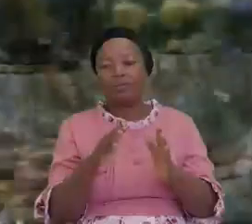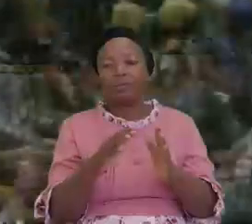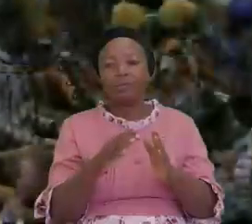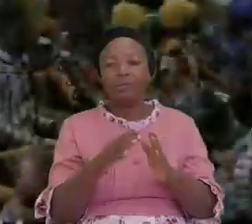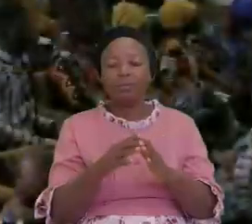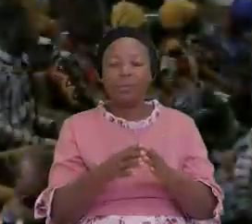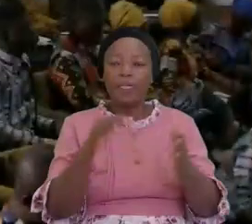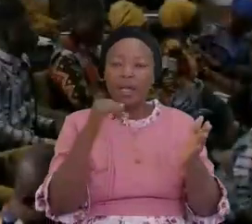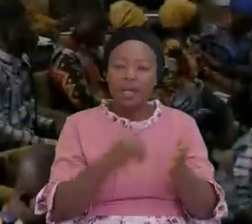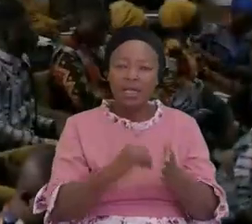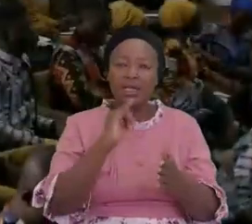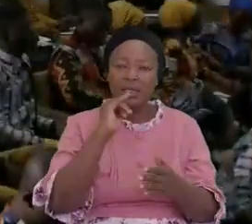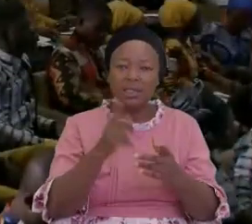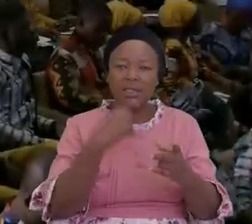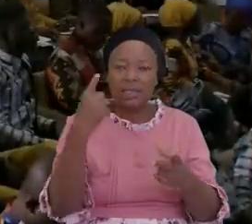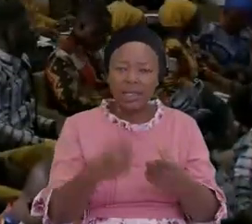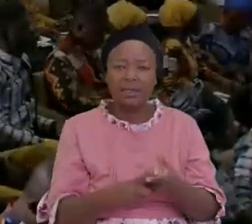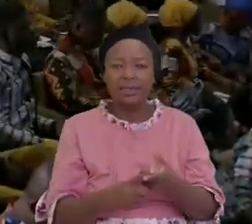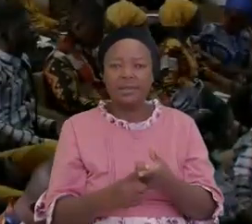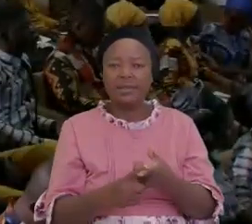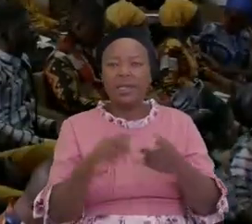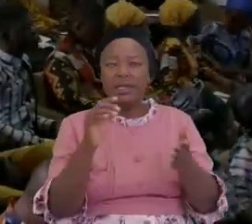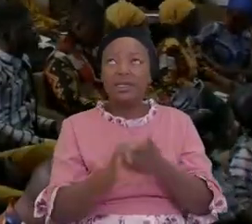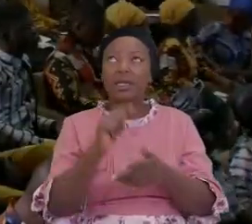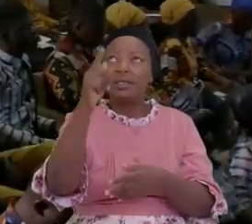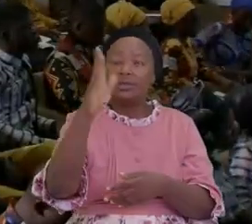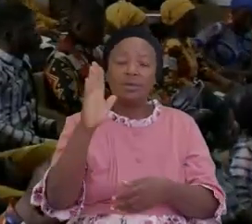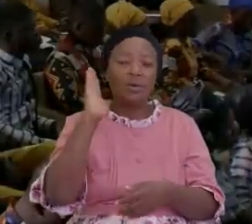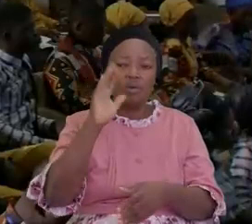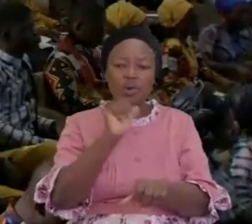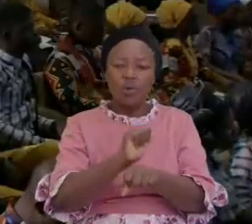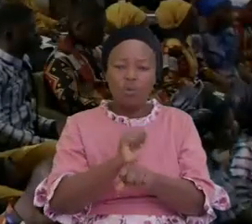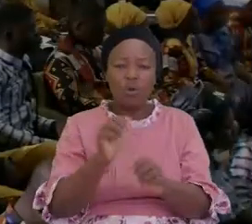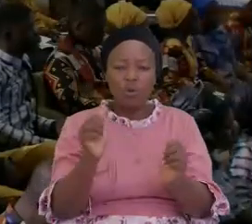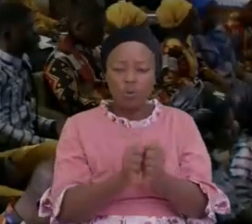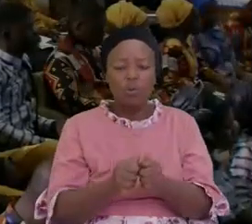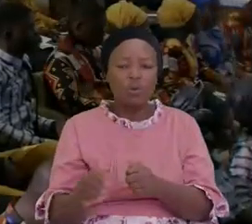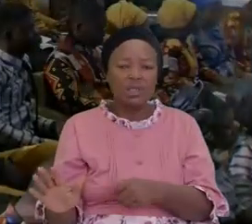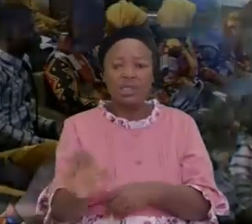It is then that God will walk with them.